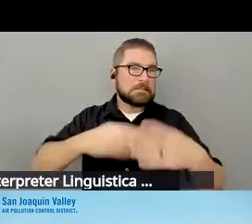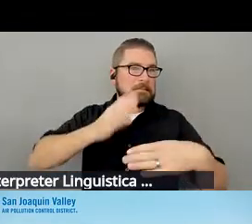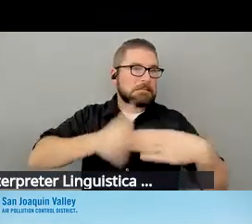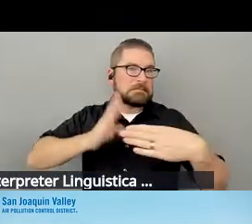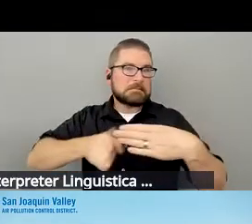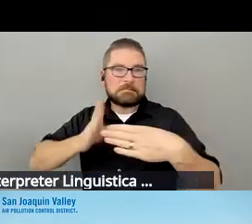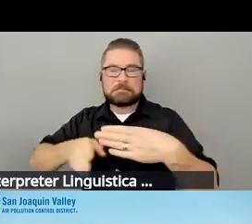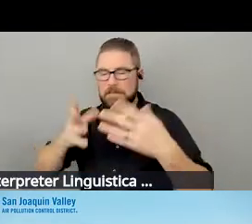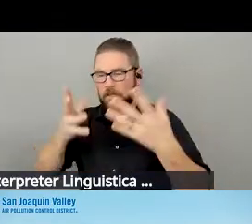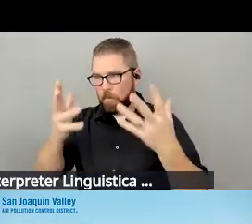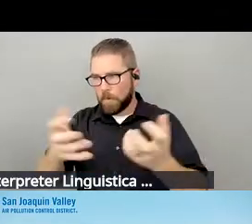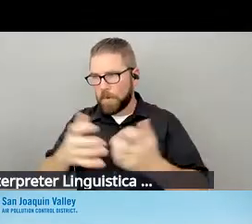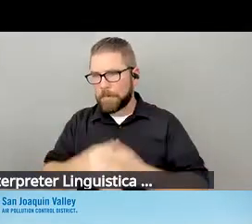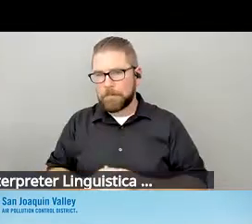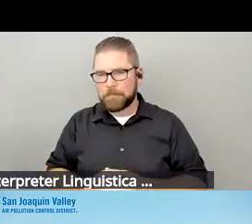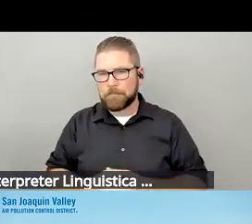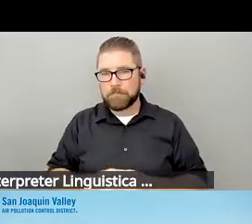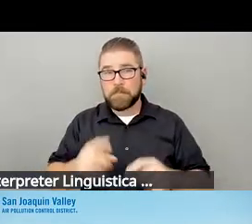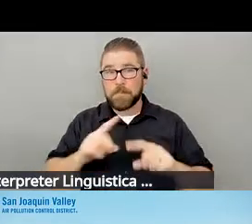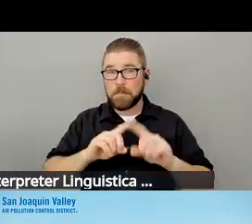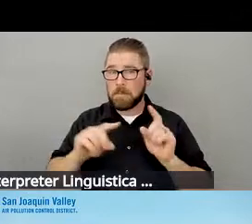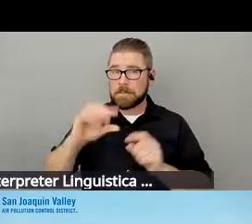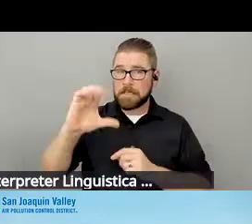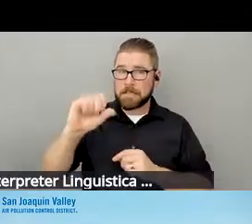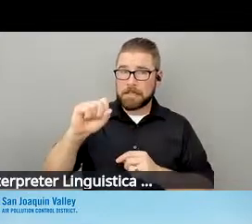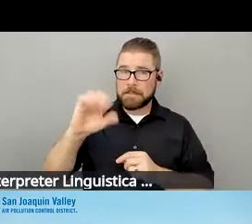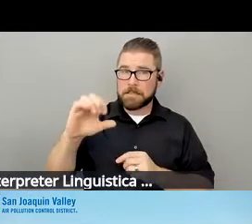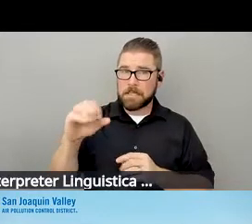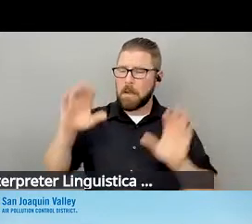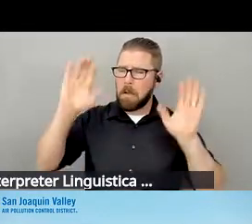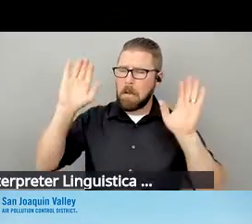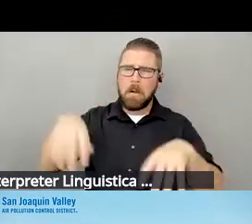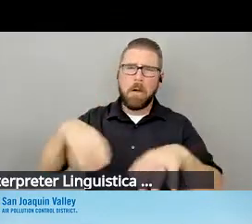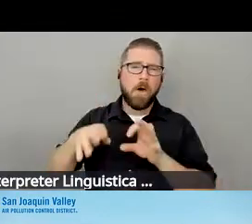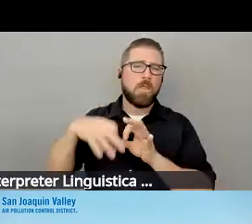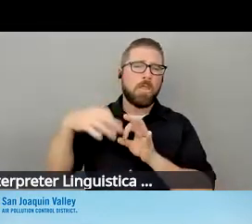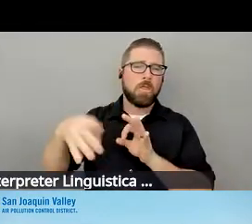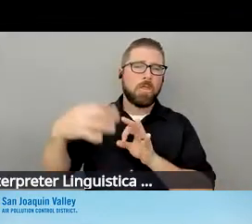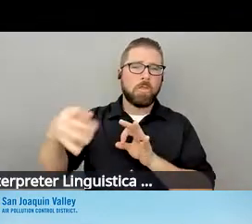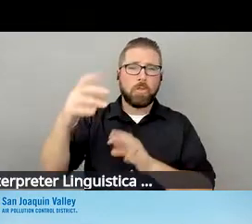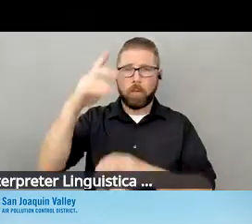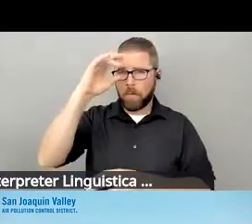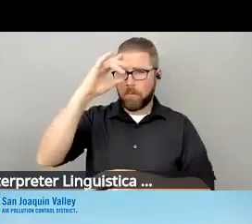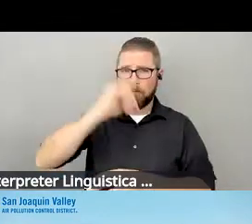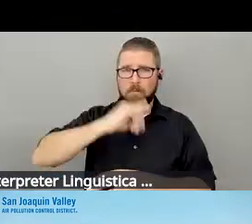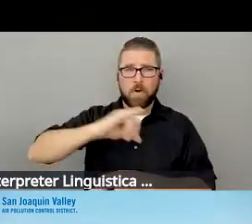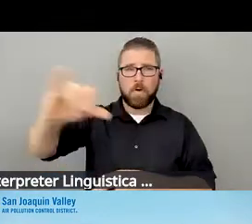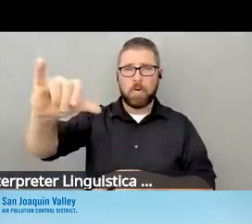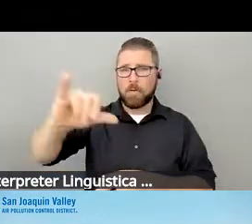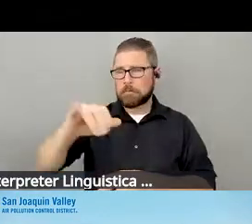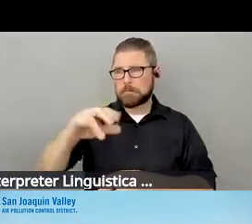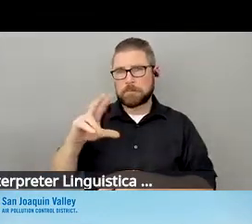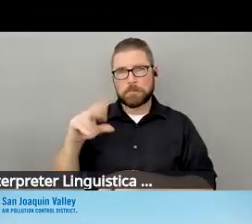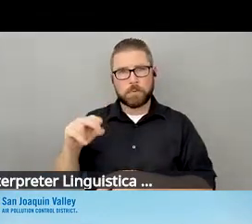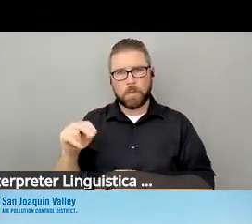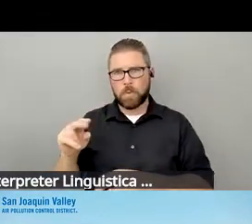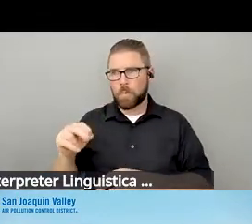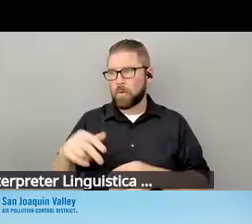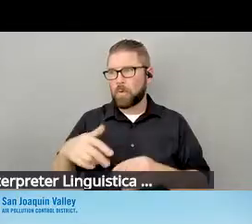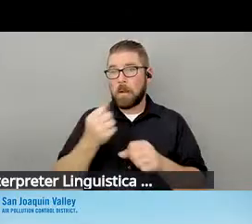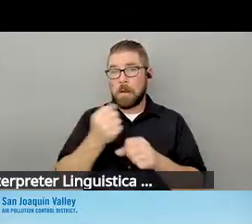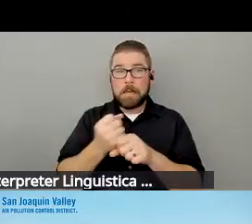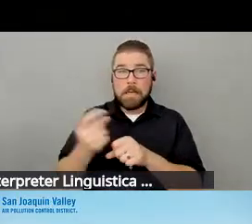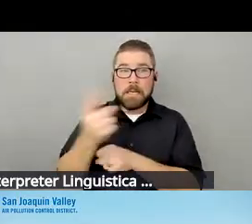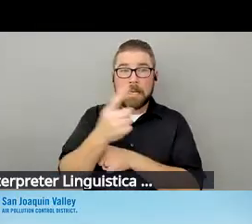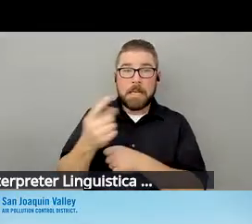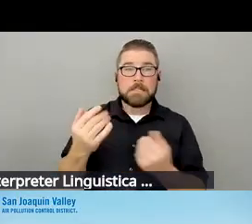don't think it's in the interest of the CSC to wait. I wouldn't say that this is a good measure for us to wait until next year to decide, because this is something that